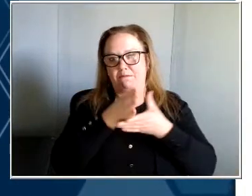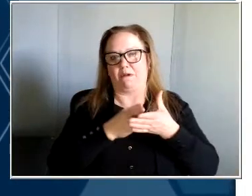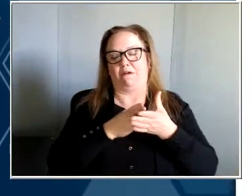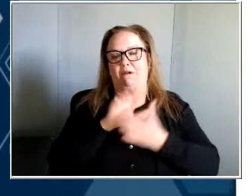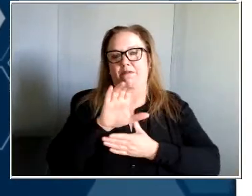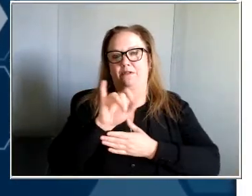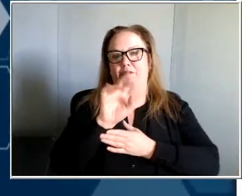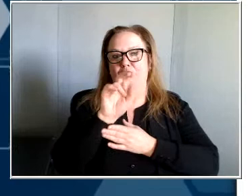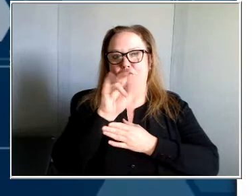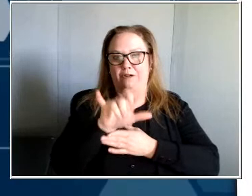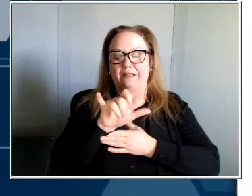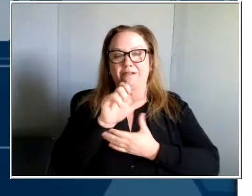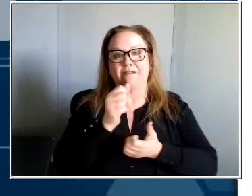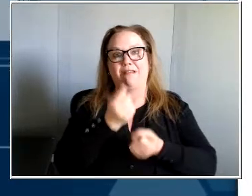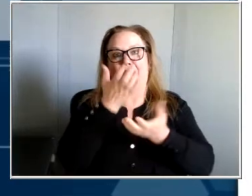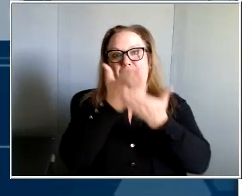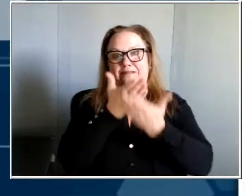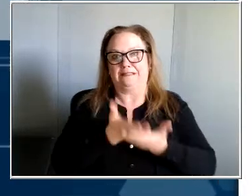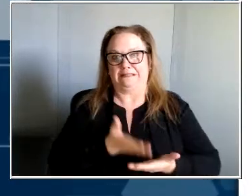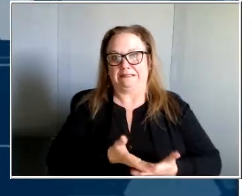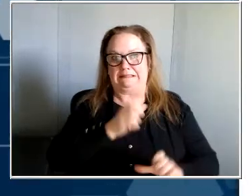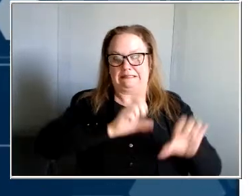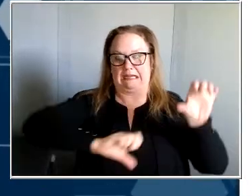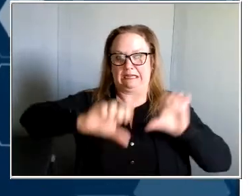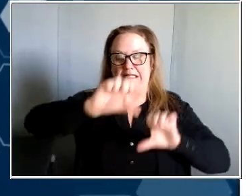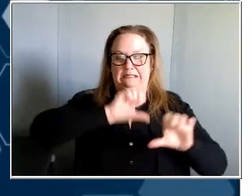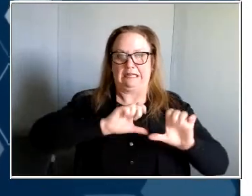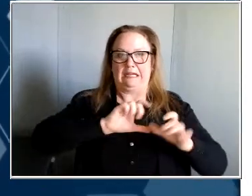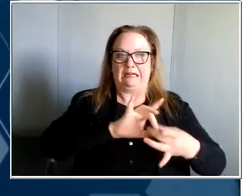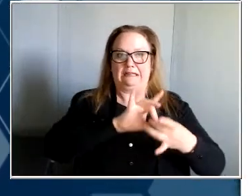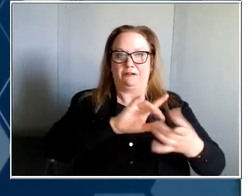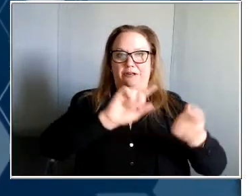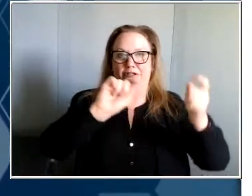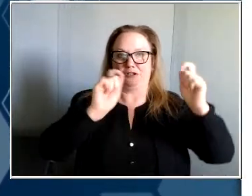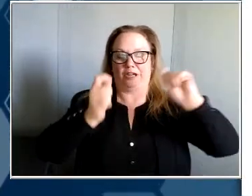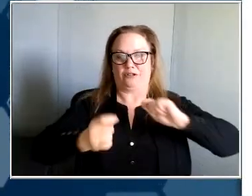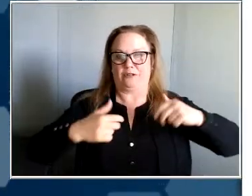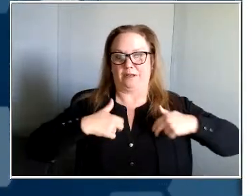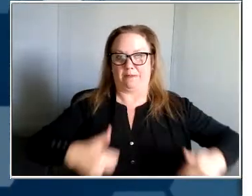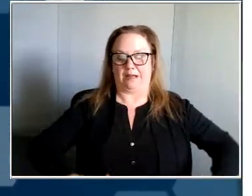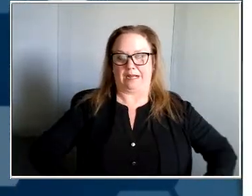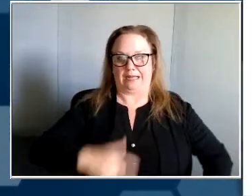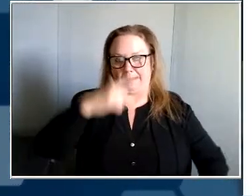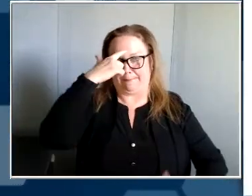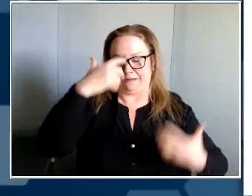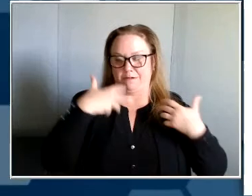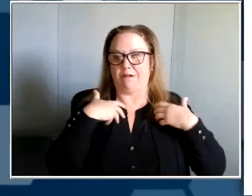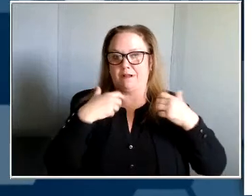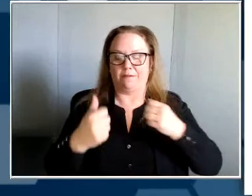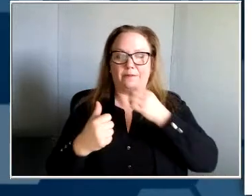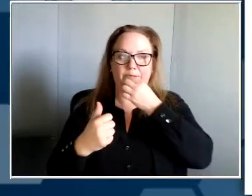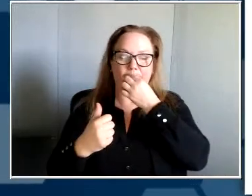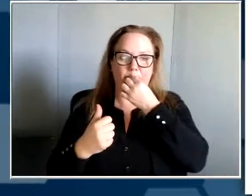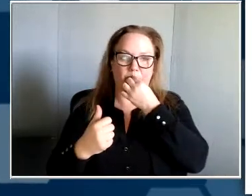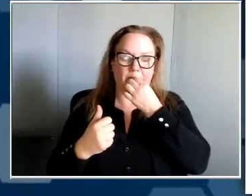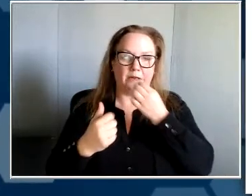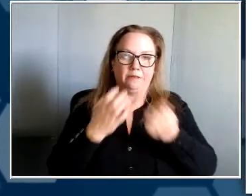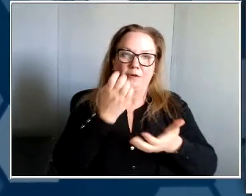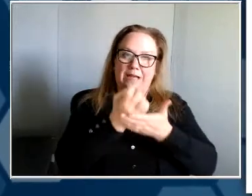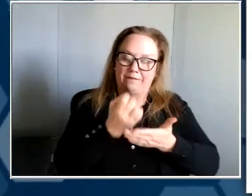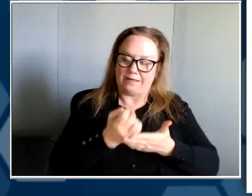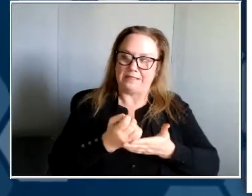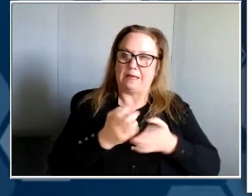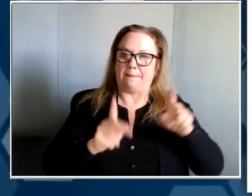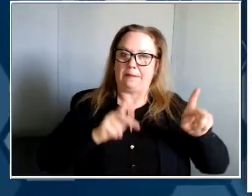studies have connected changes to the body and a cancer patient's mental health. There's also evidence that patients feel better when they